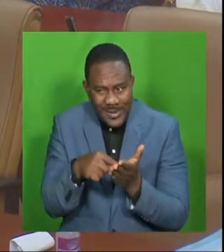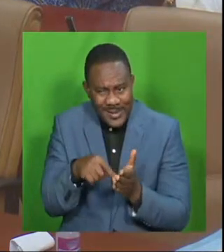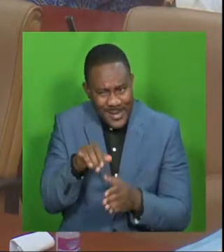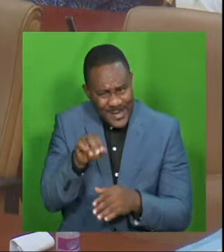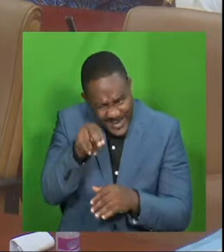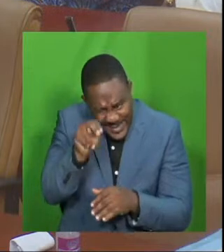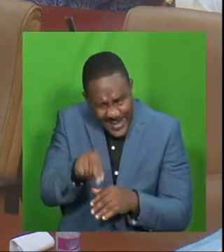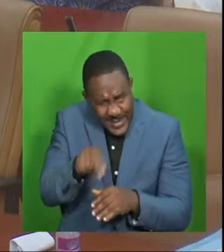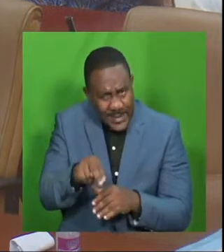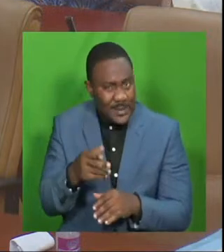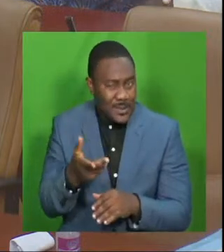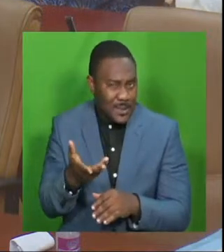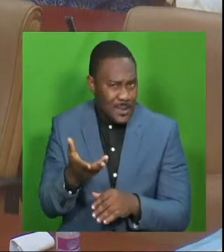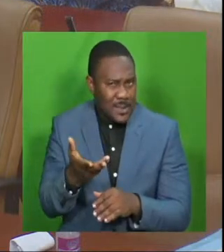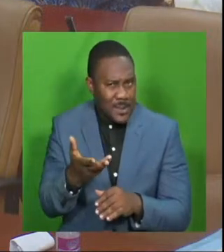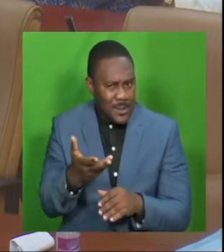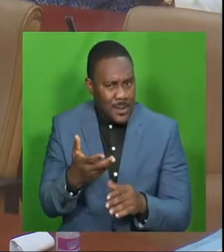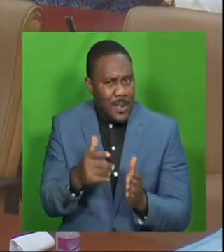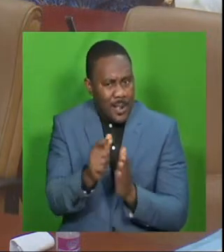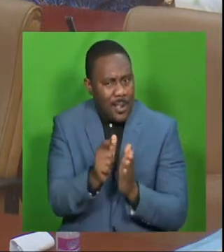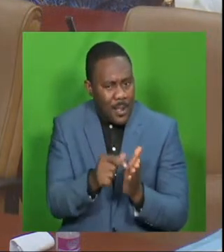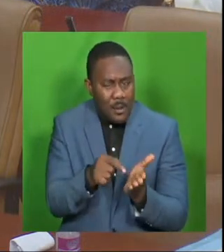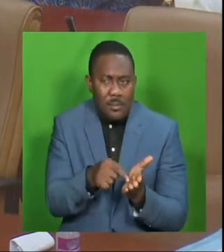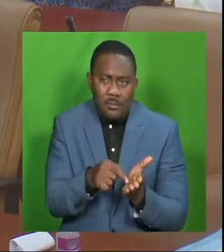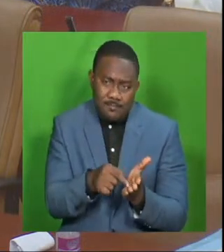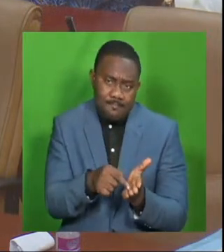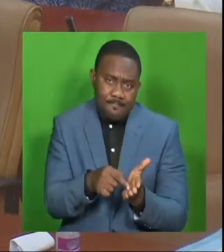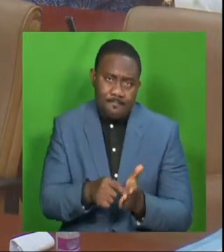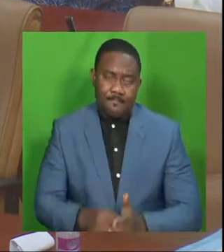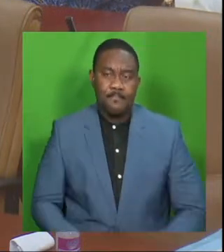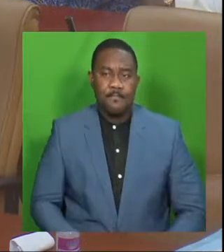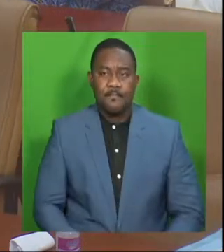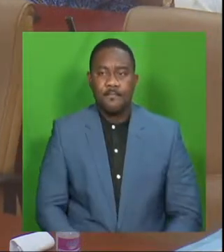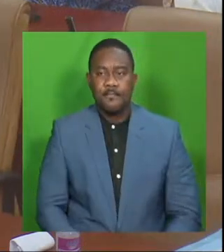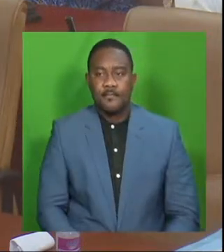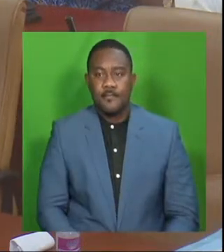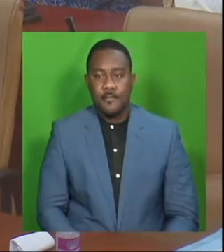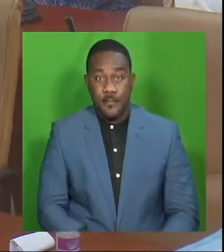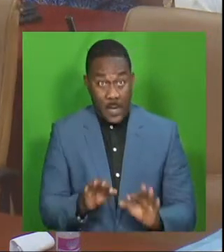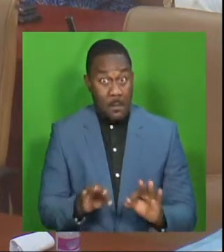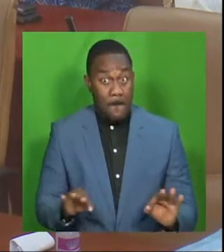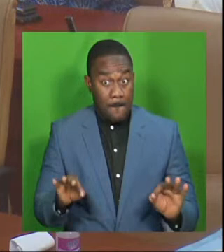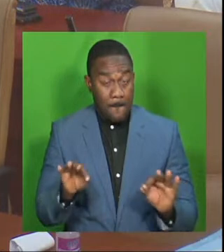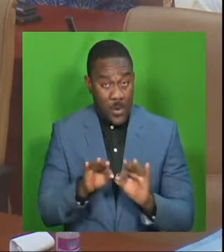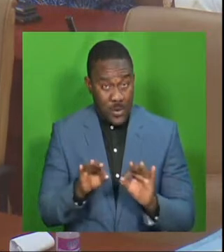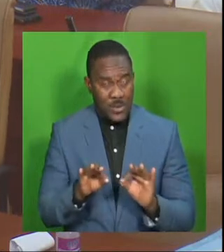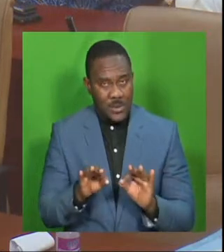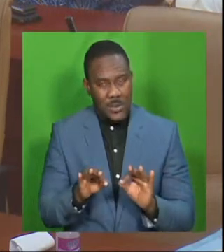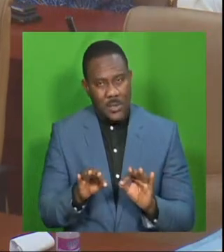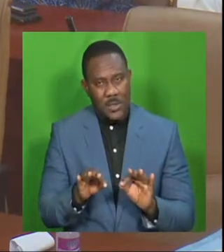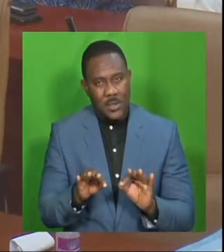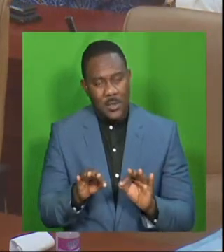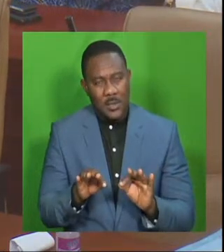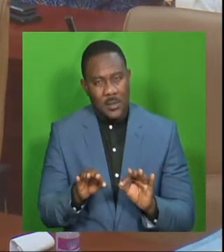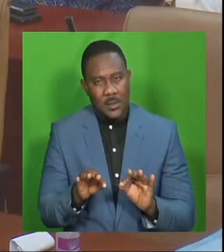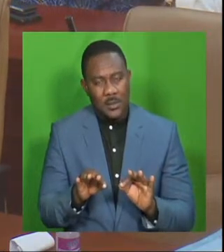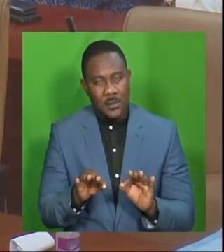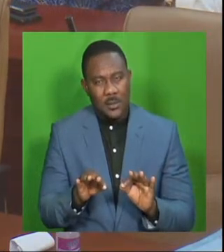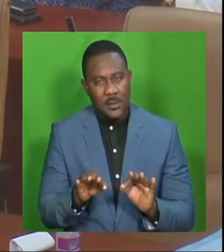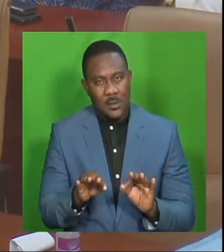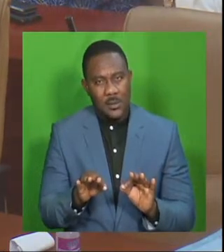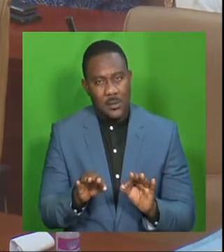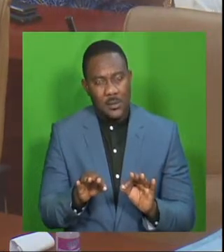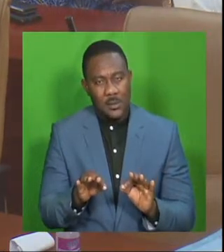in our blueprint is another matter. So it's an important statement. I'll be very happy,